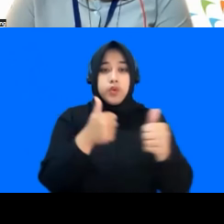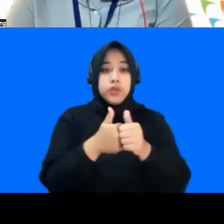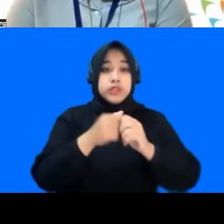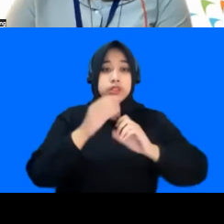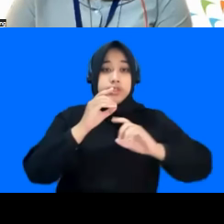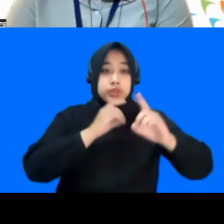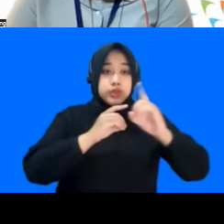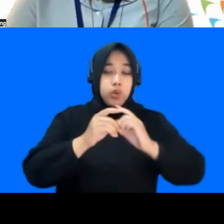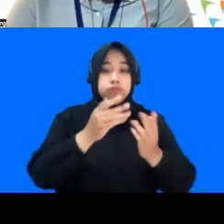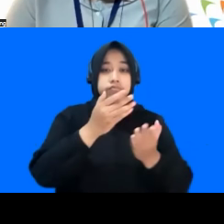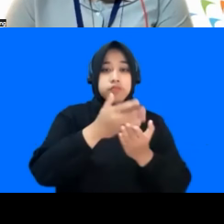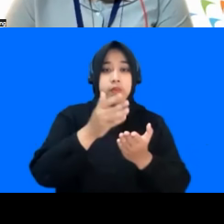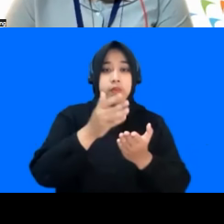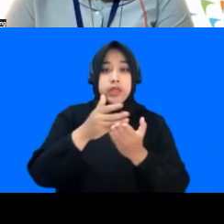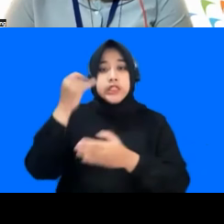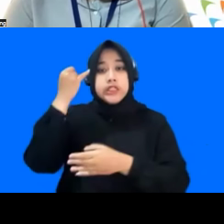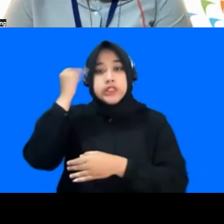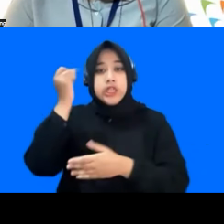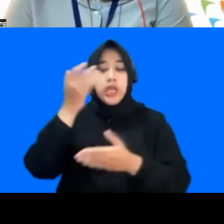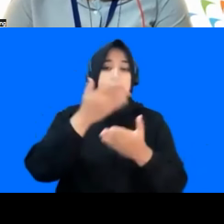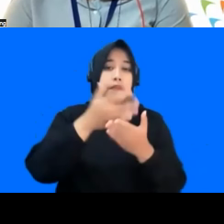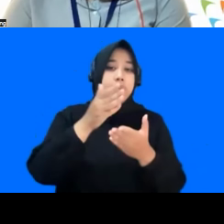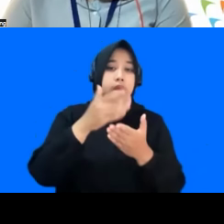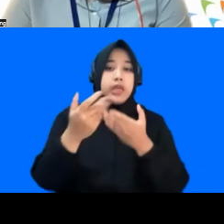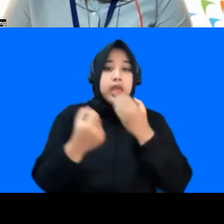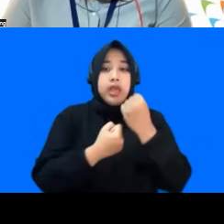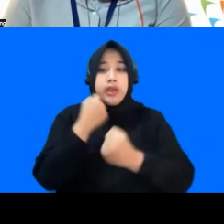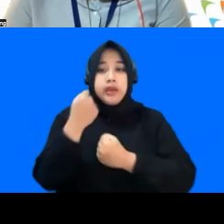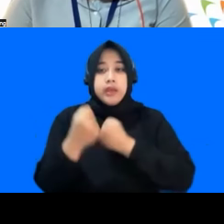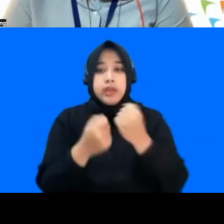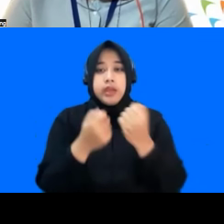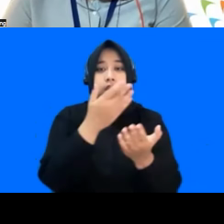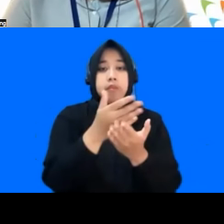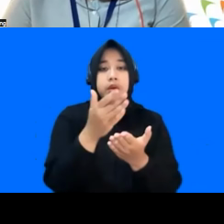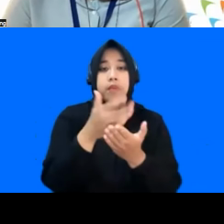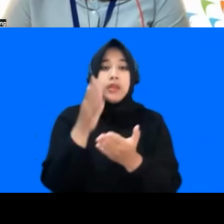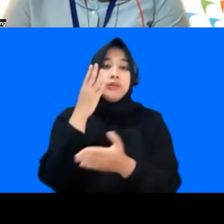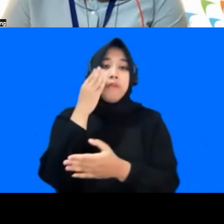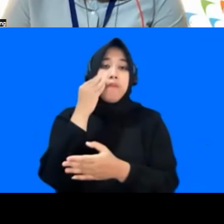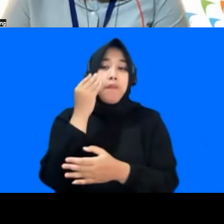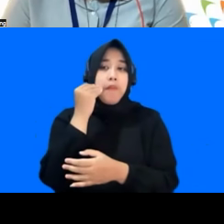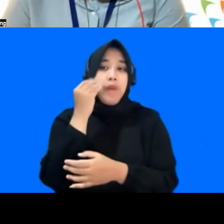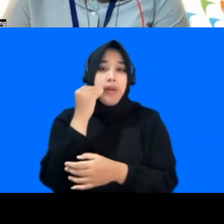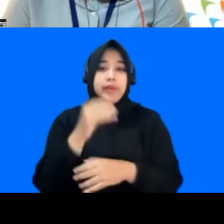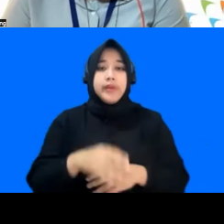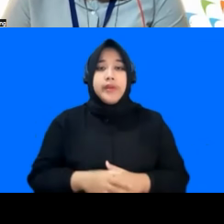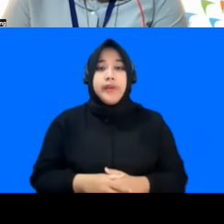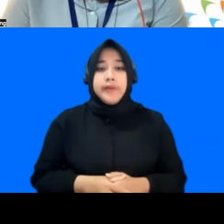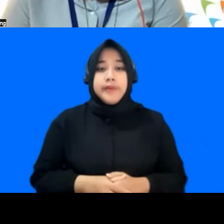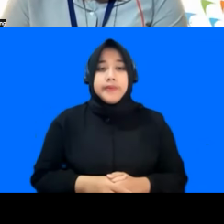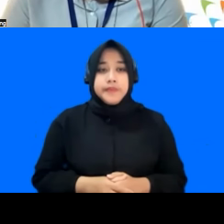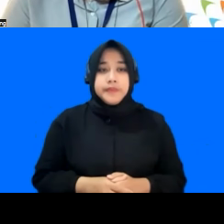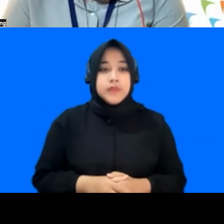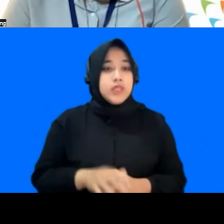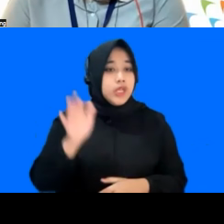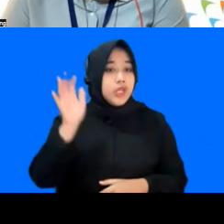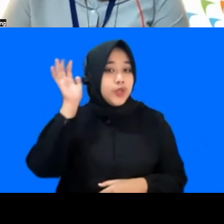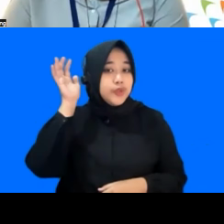and energy to the inclusivity agenda, which also extensively covered the gender equality and social inclusion